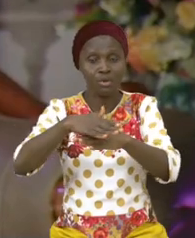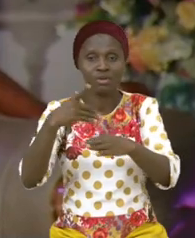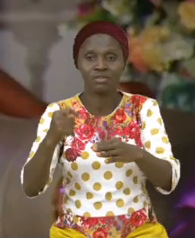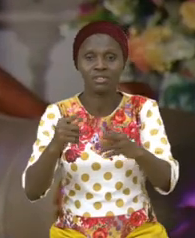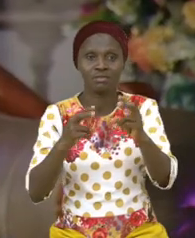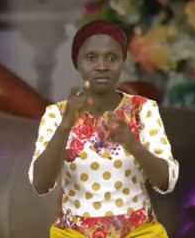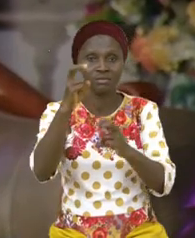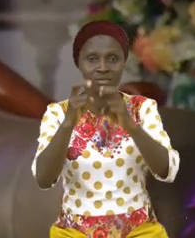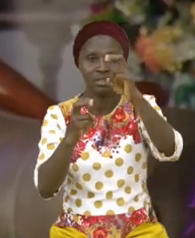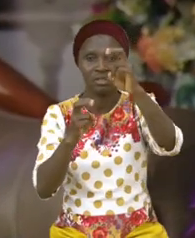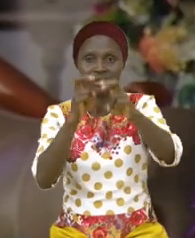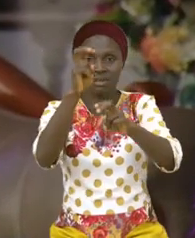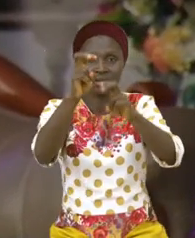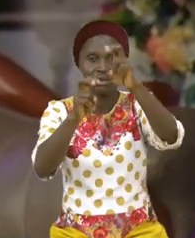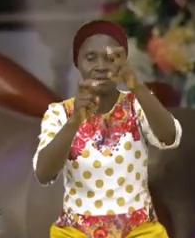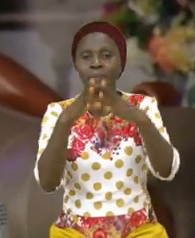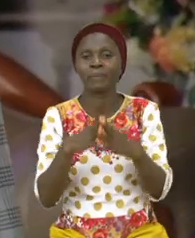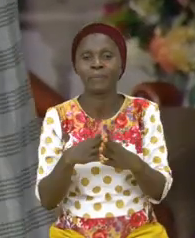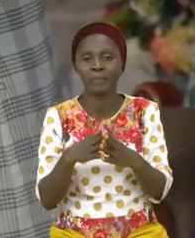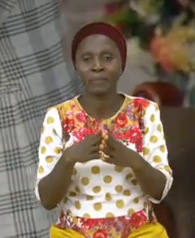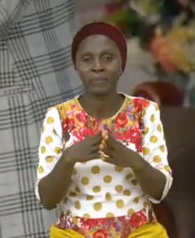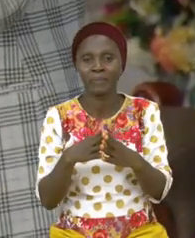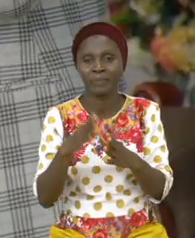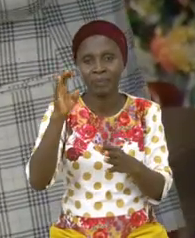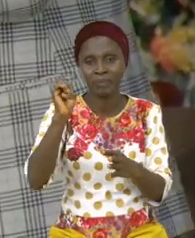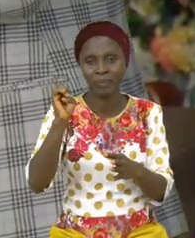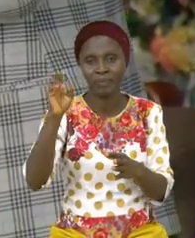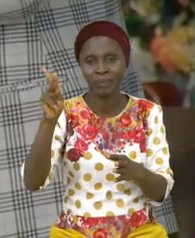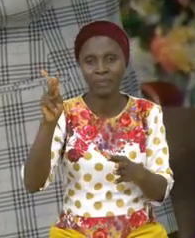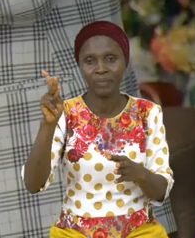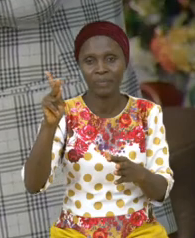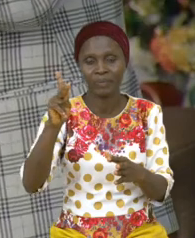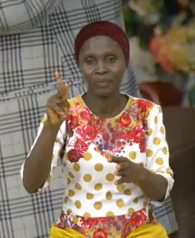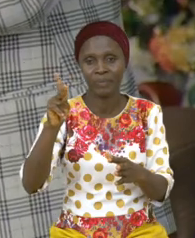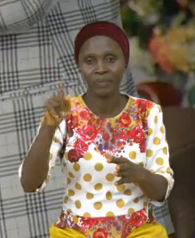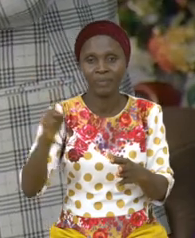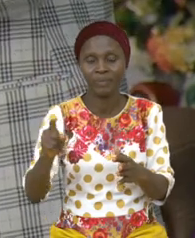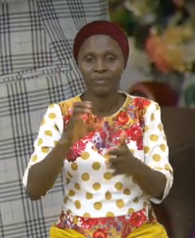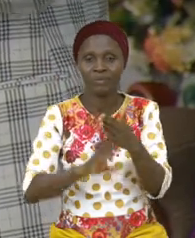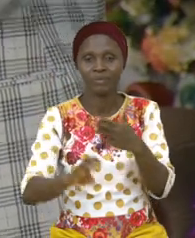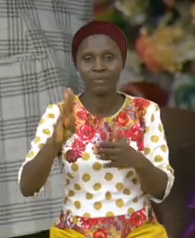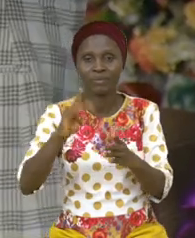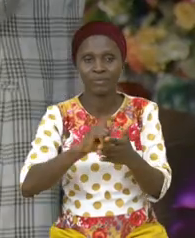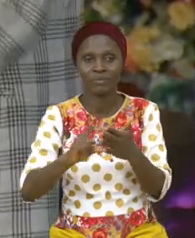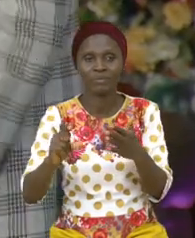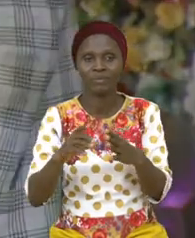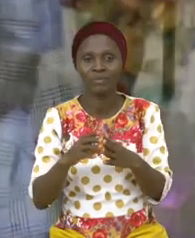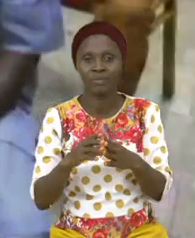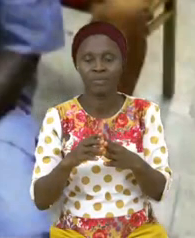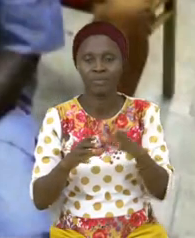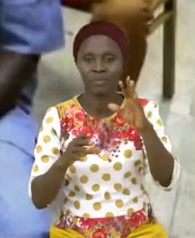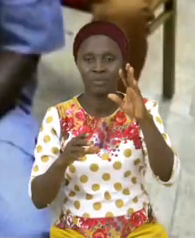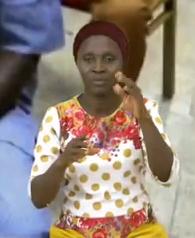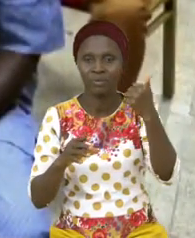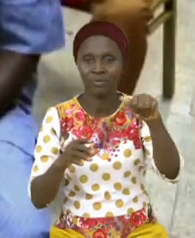Ezekiel chapter 4, chapter 3, verse 14. So the Spirit lifted me up.